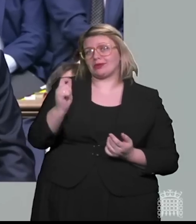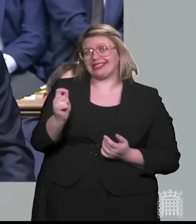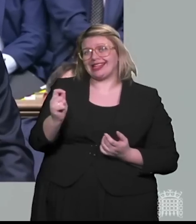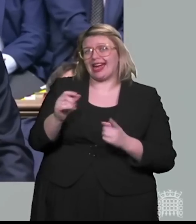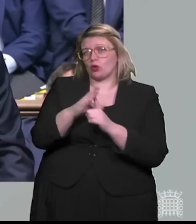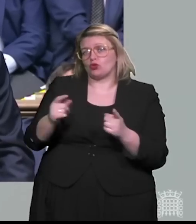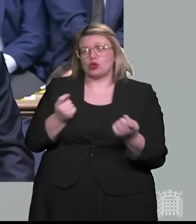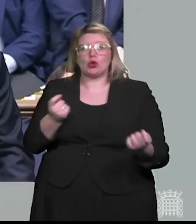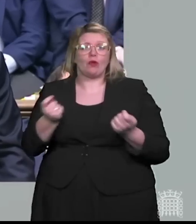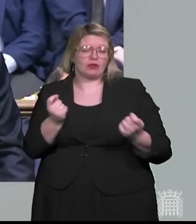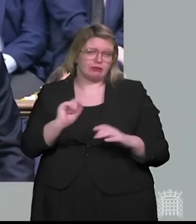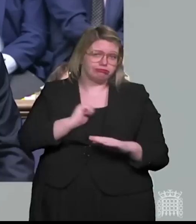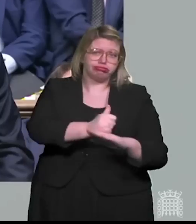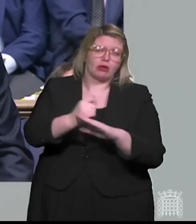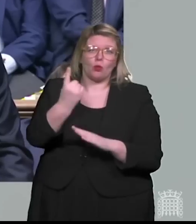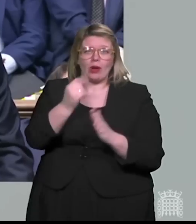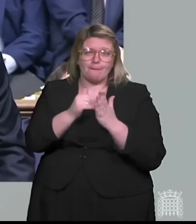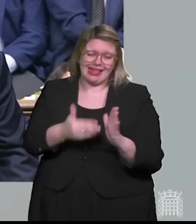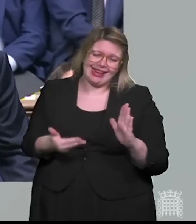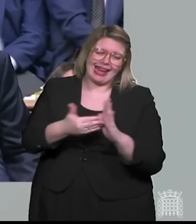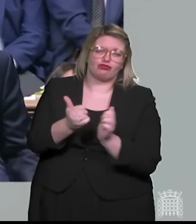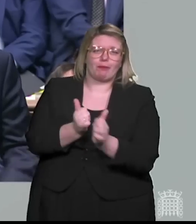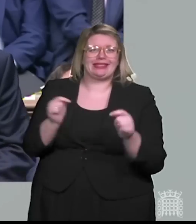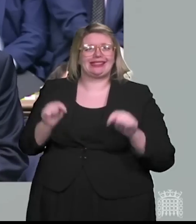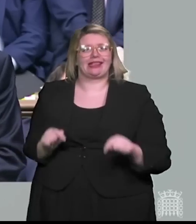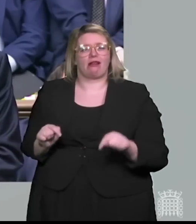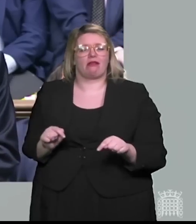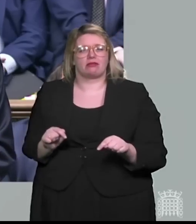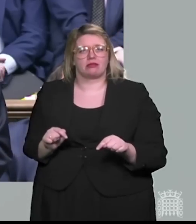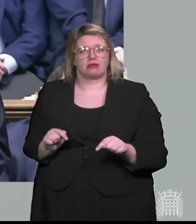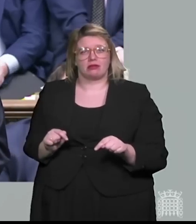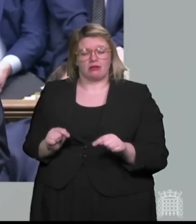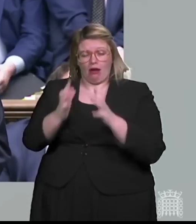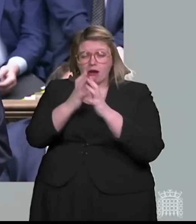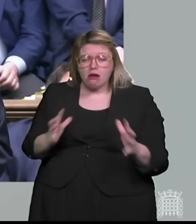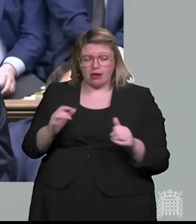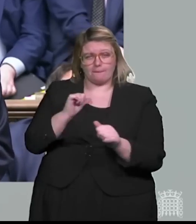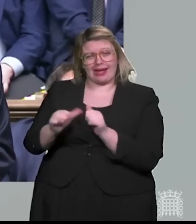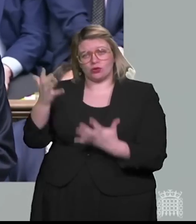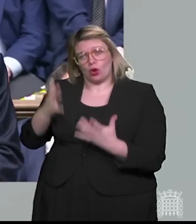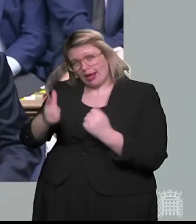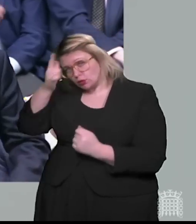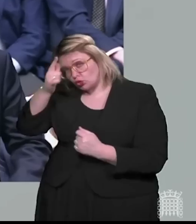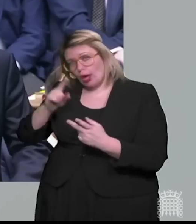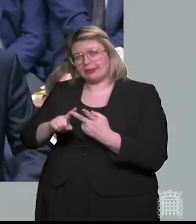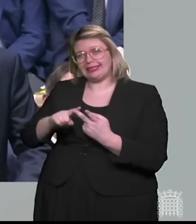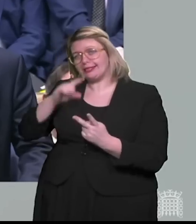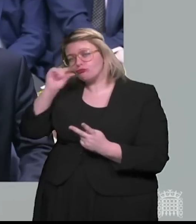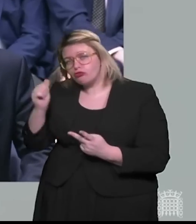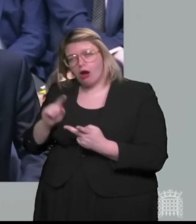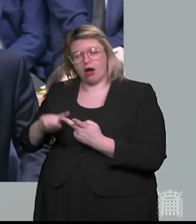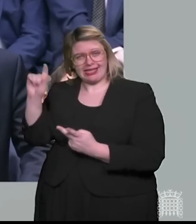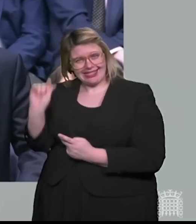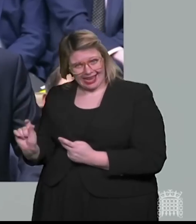have 1 million more businesses in the UK, a bigger increase than Germany, France or Italy. But I